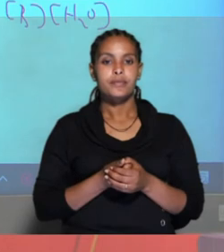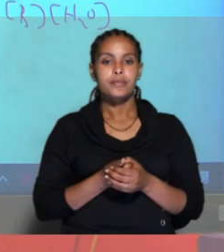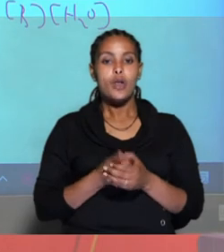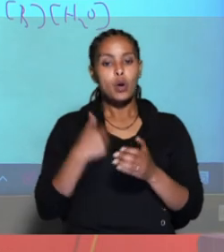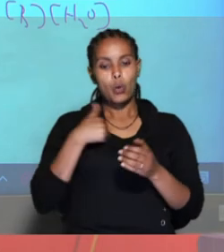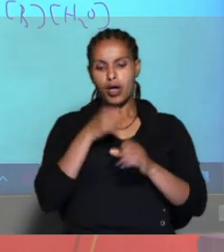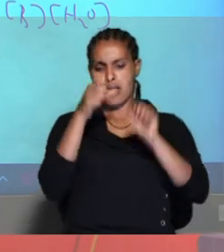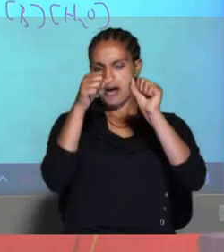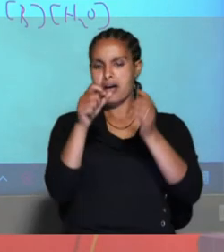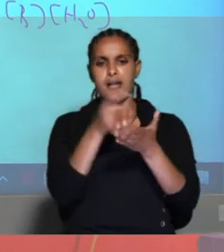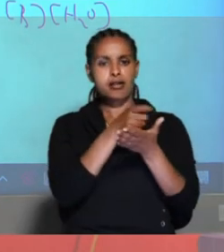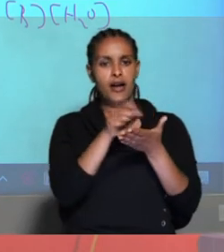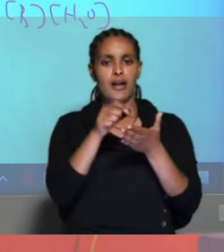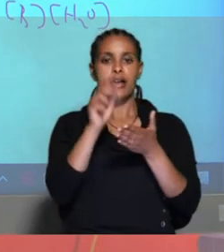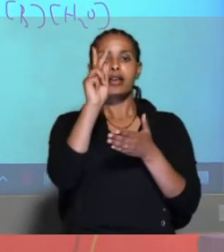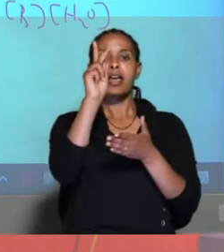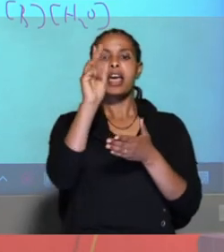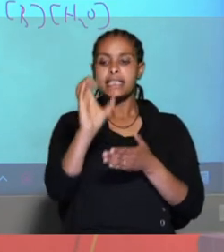We can write this as